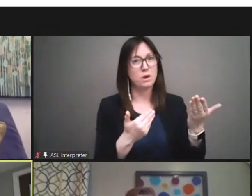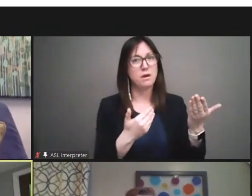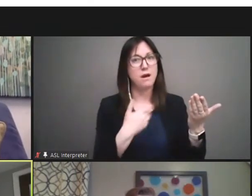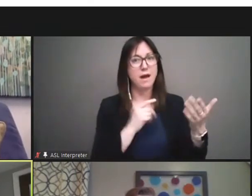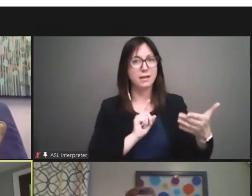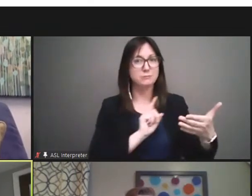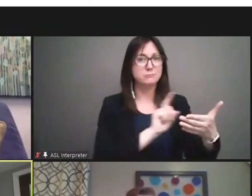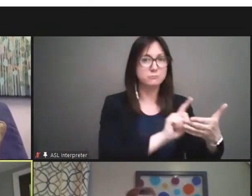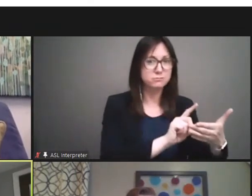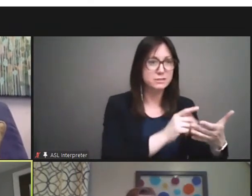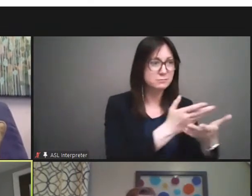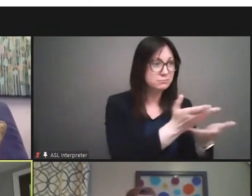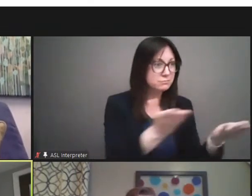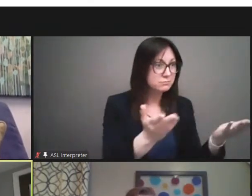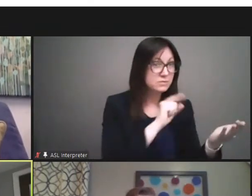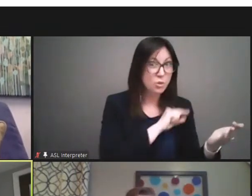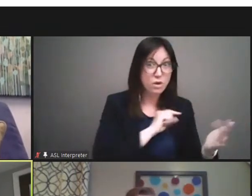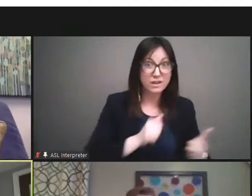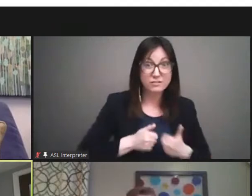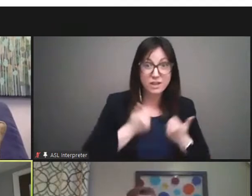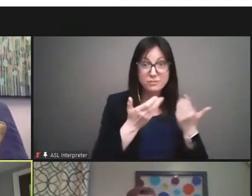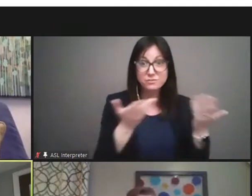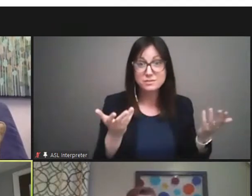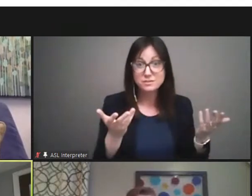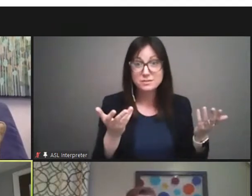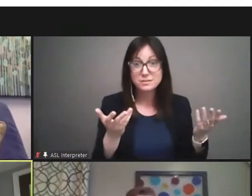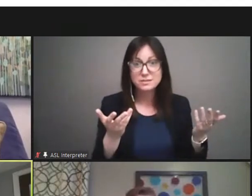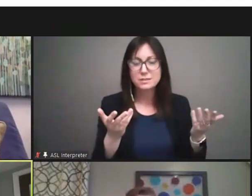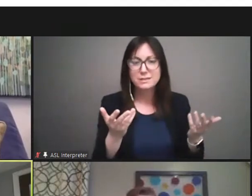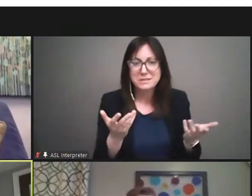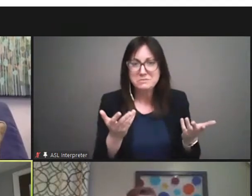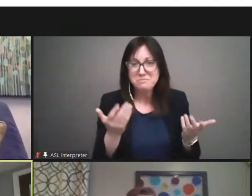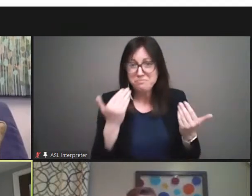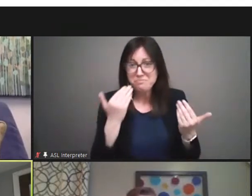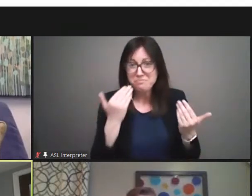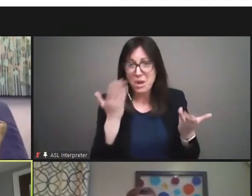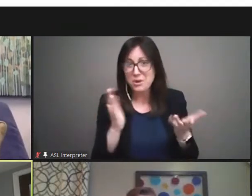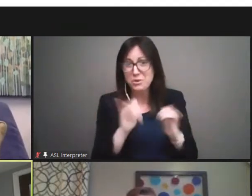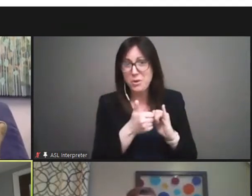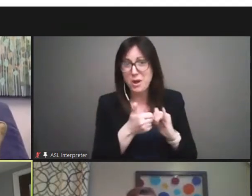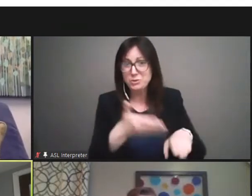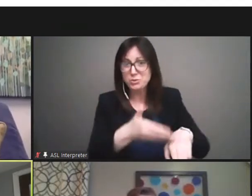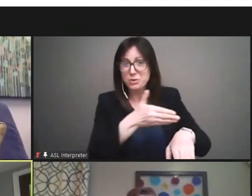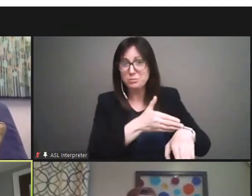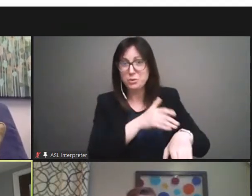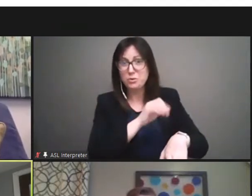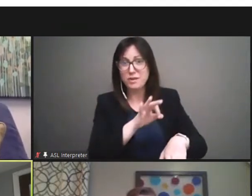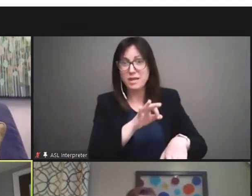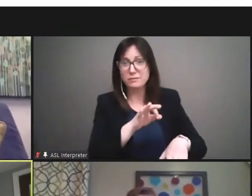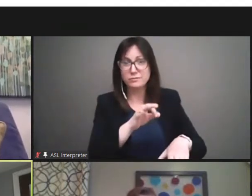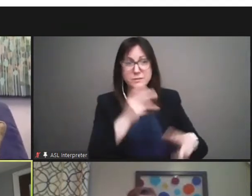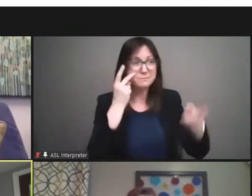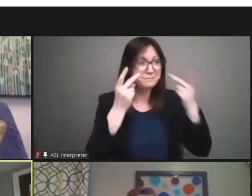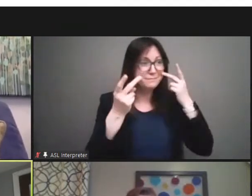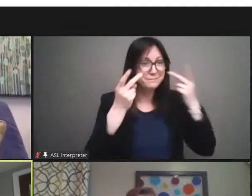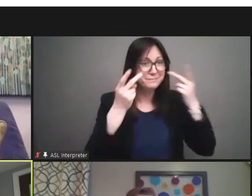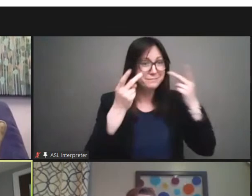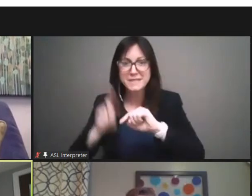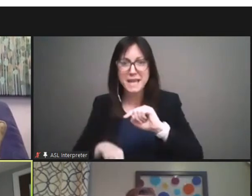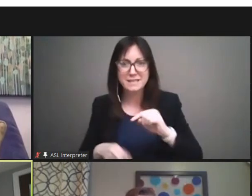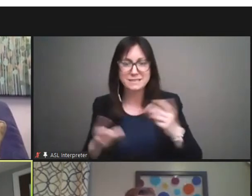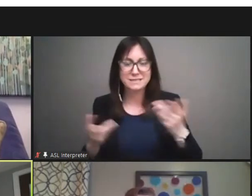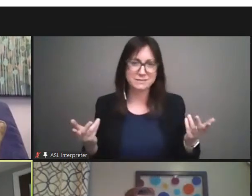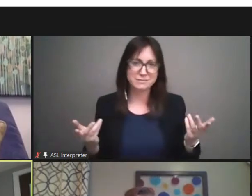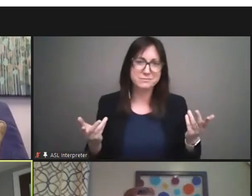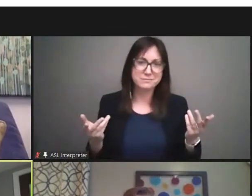gosh, it's hard to make decisions on how to improve quality of life if you're not out in the community witnessing what needs to happen, right?